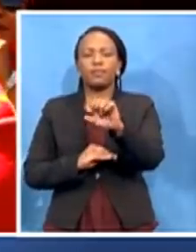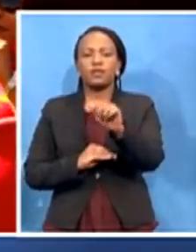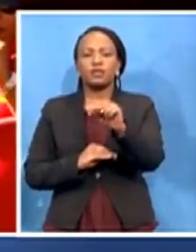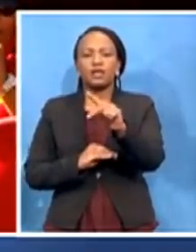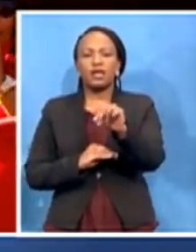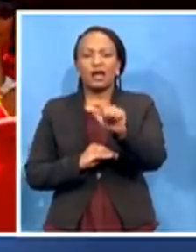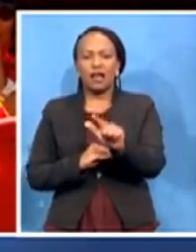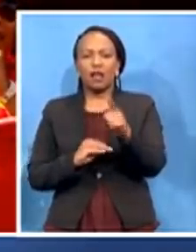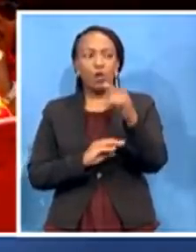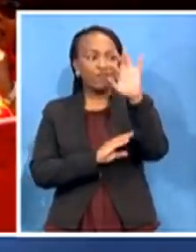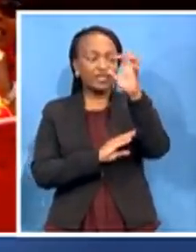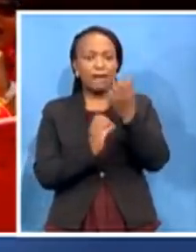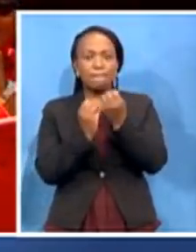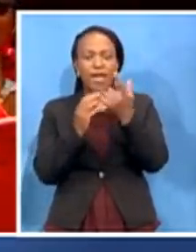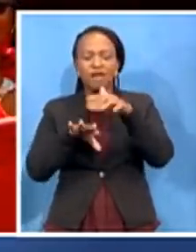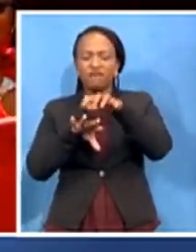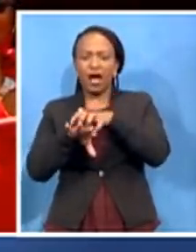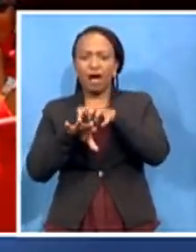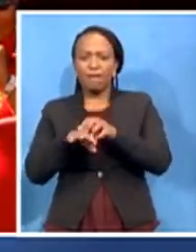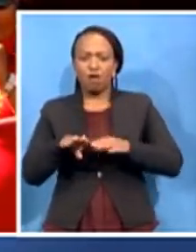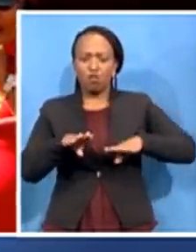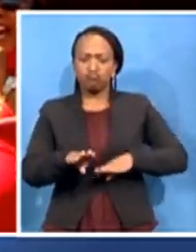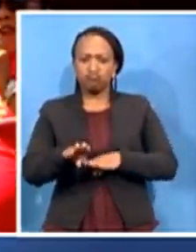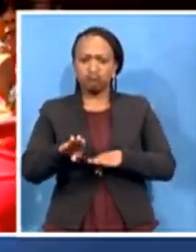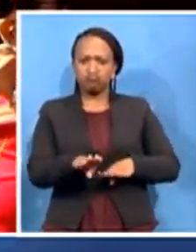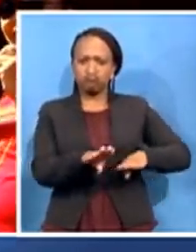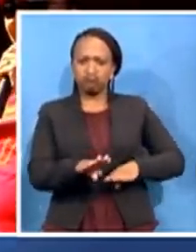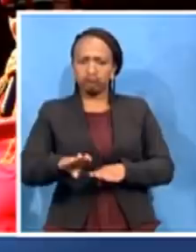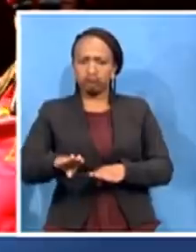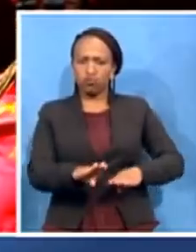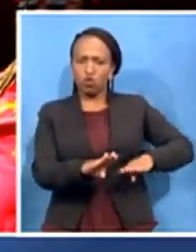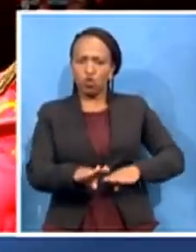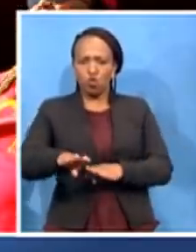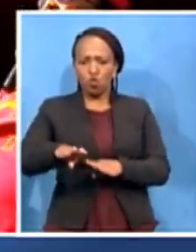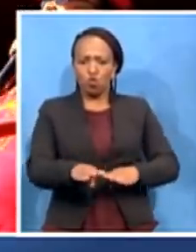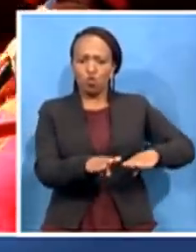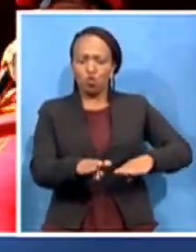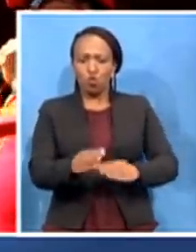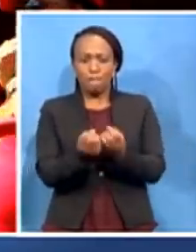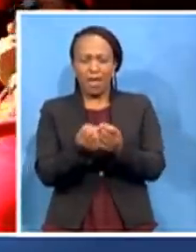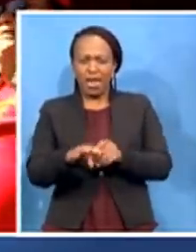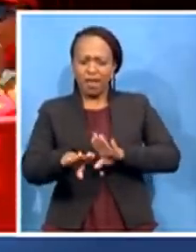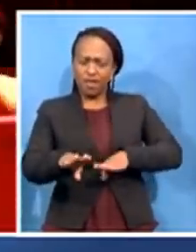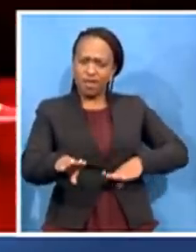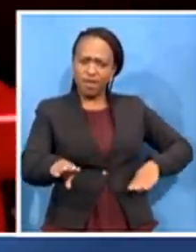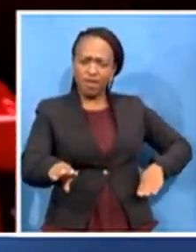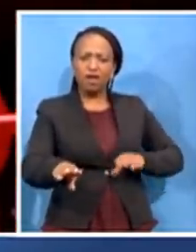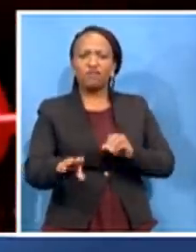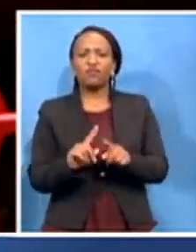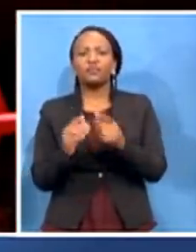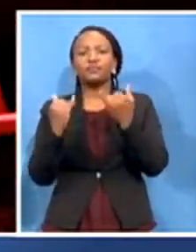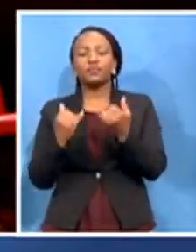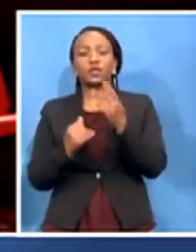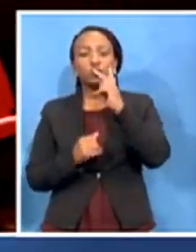who are making their way into this town. We know that they came as far as